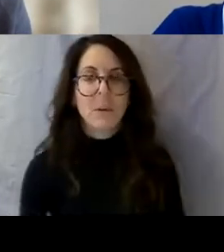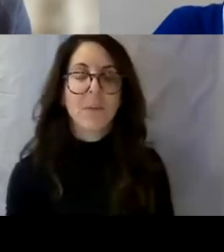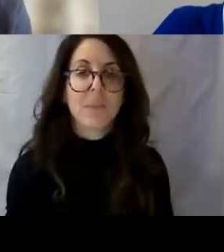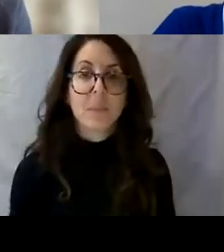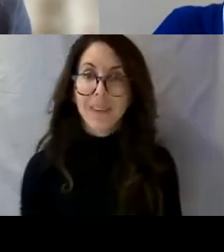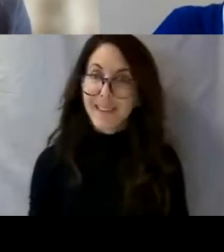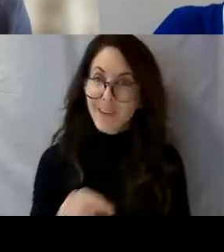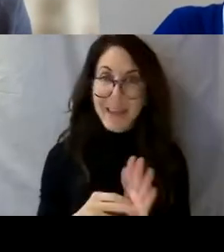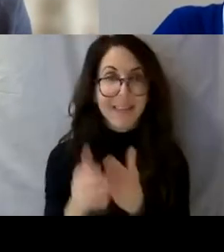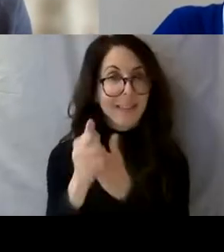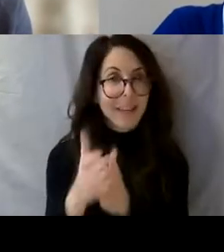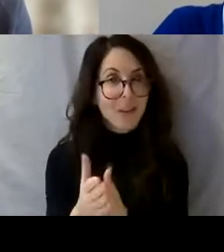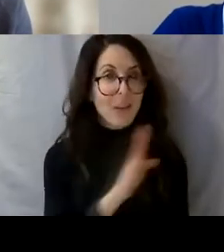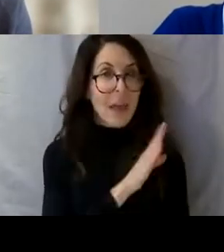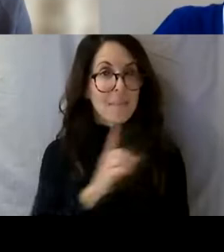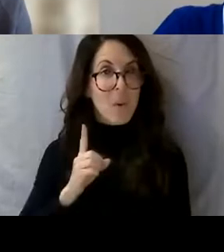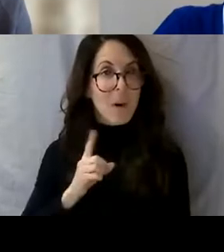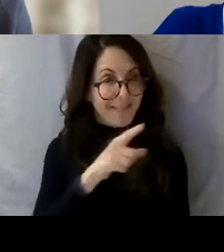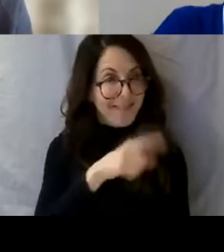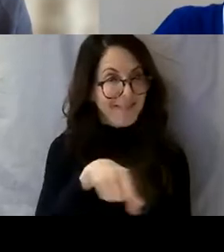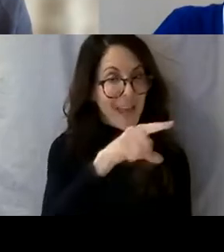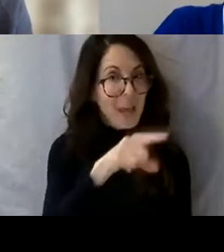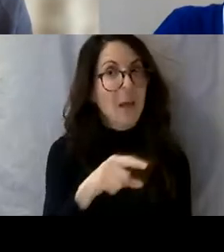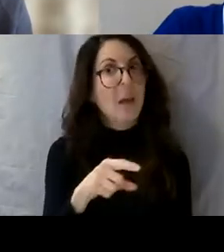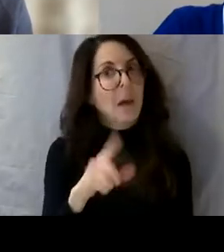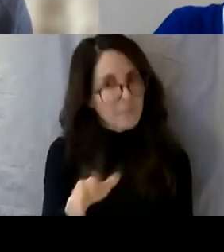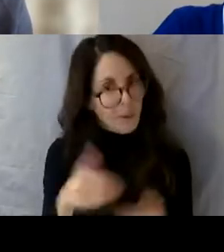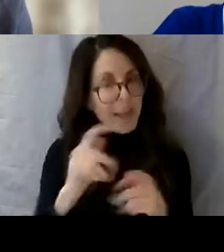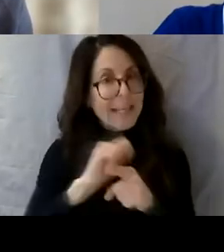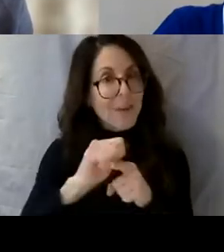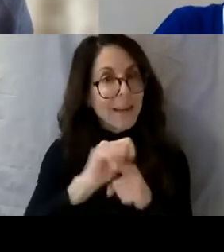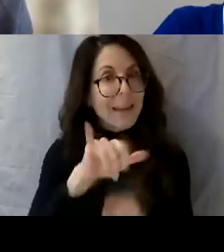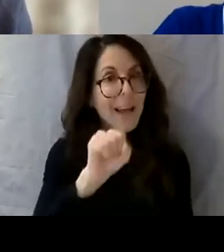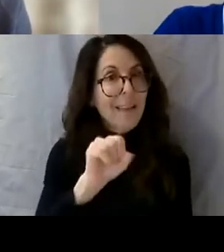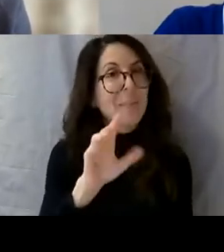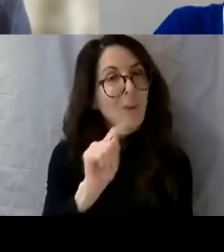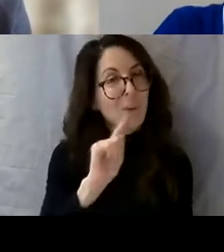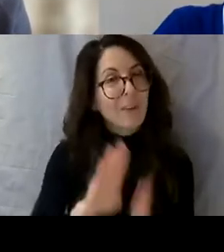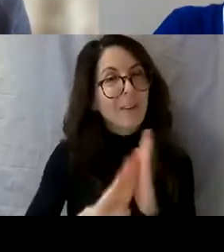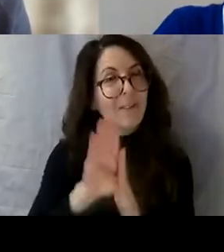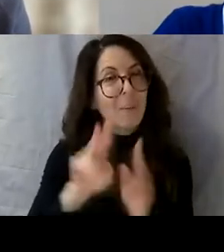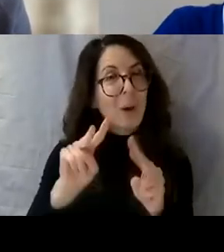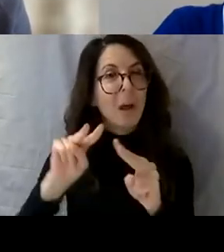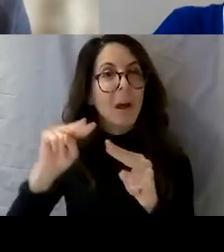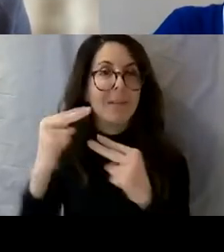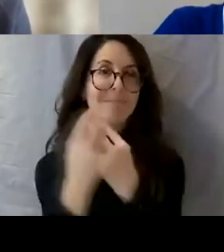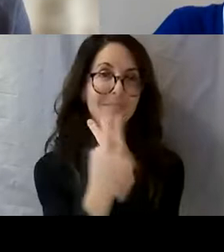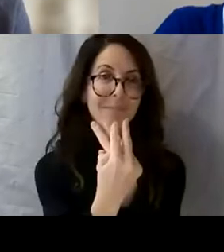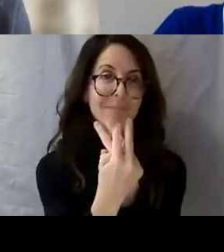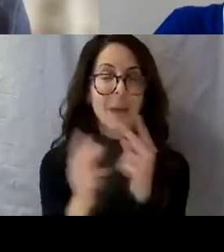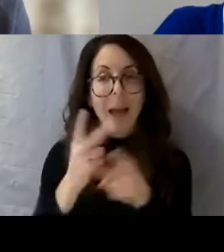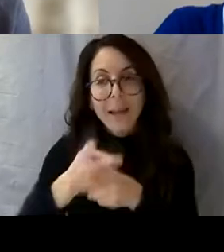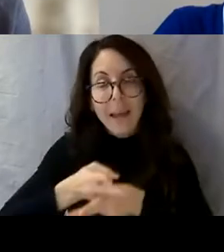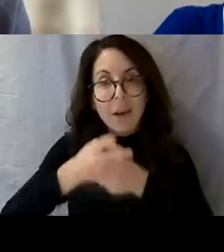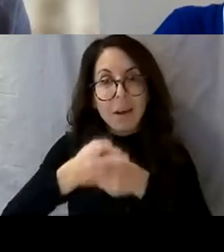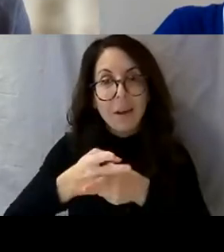and boards will not only have to provide training, but cultivate empathy and care, as these changes